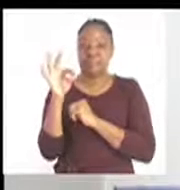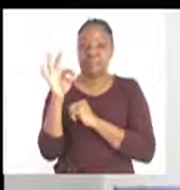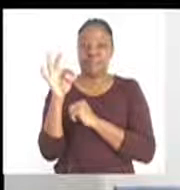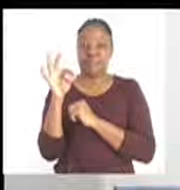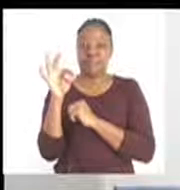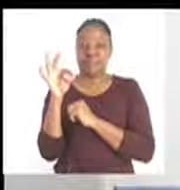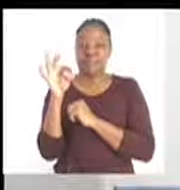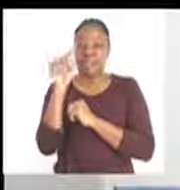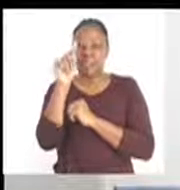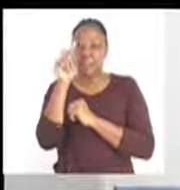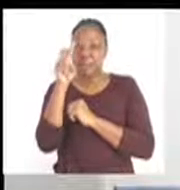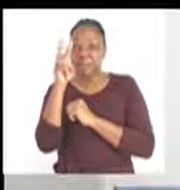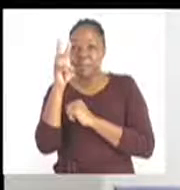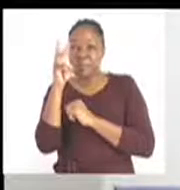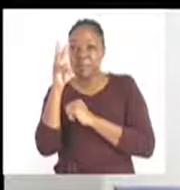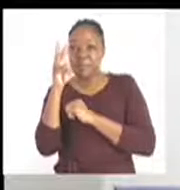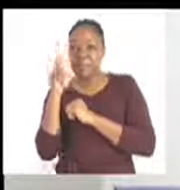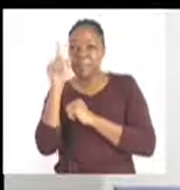Let me check.